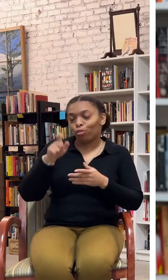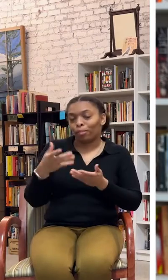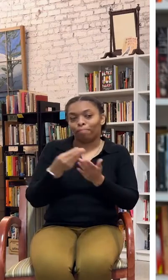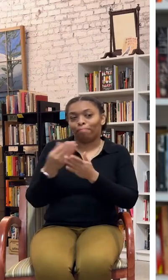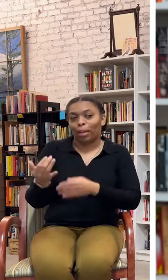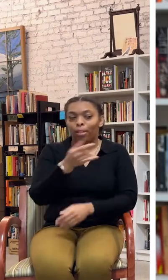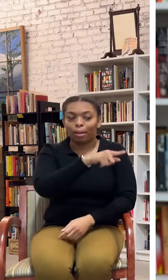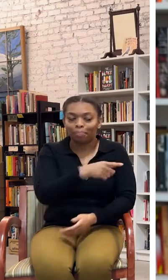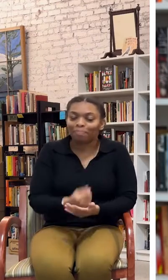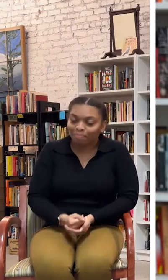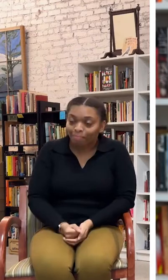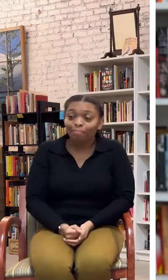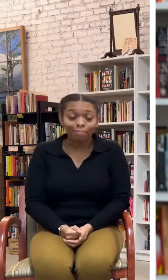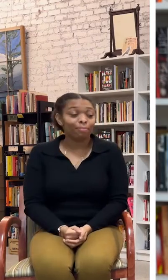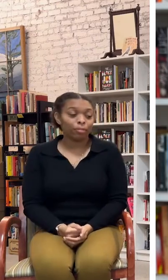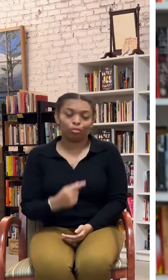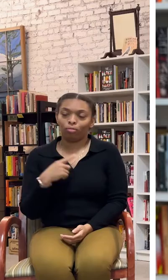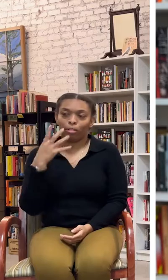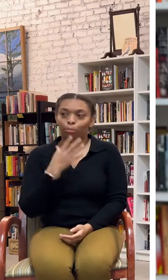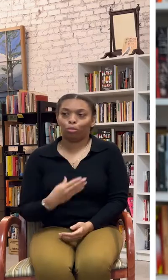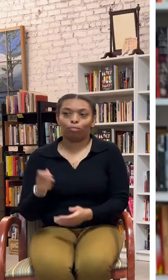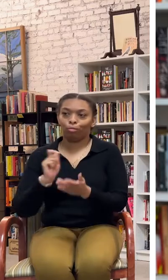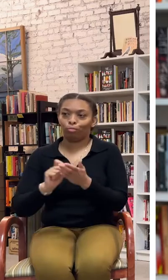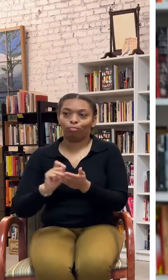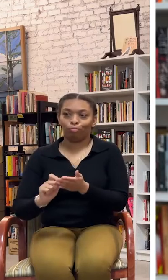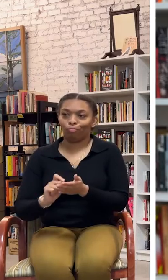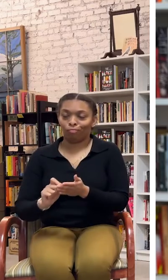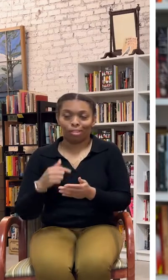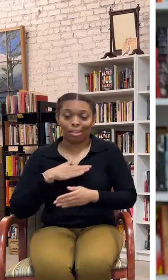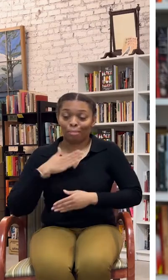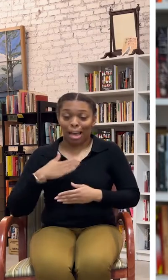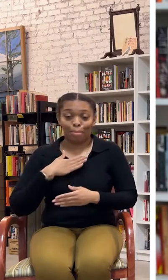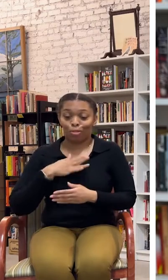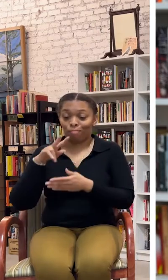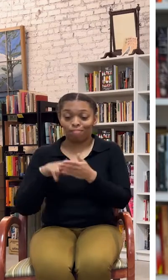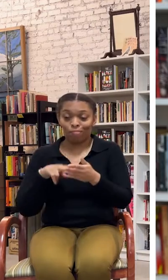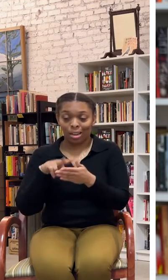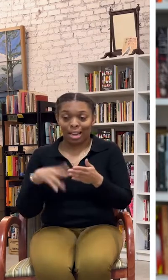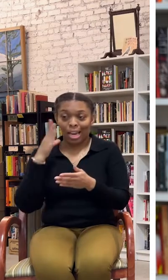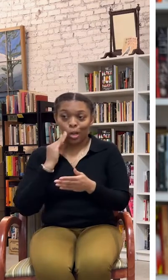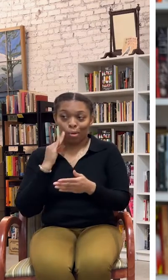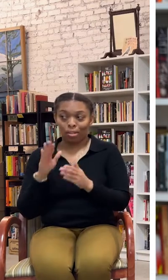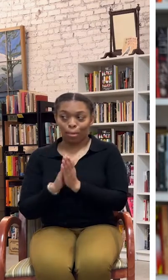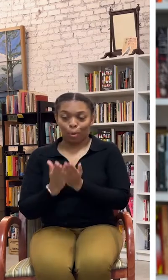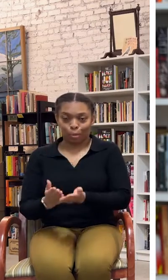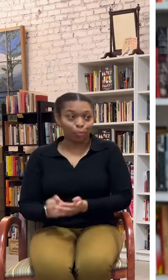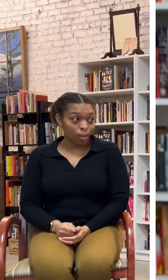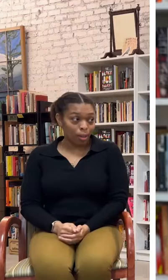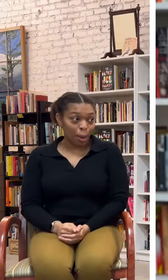your collection. It's just really beautifully done. I'm really, really happy to have read it and experienced it. Do you want to say anything?